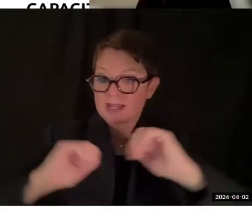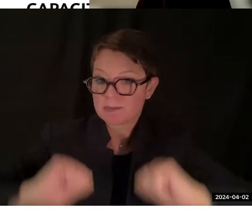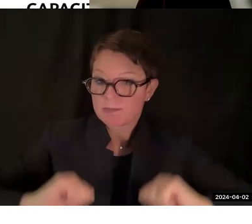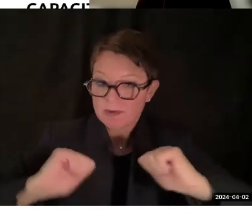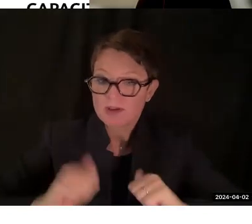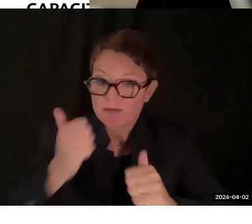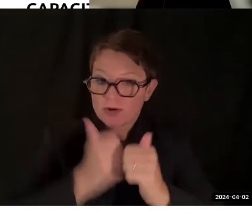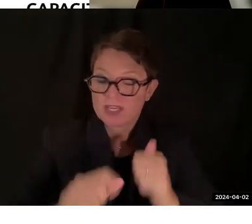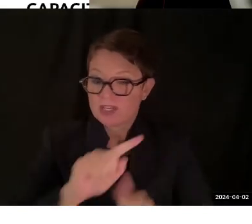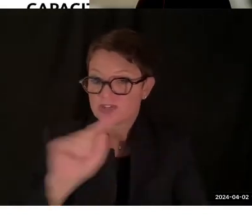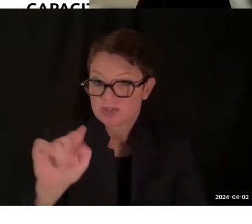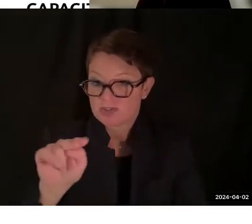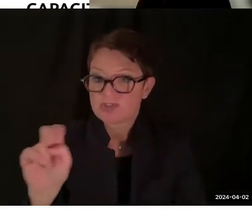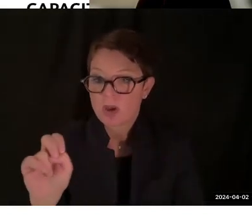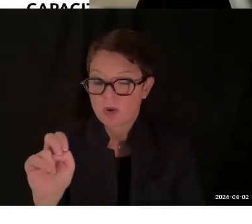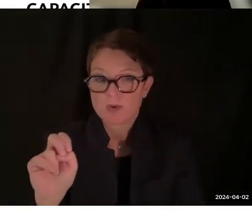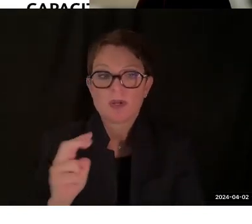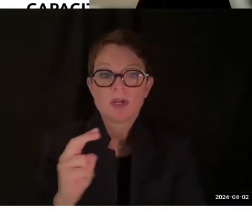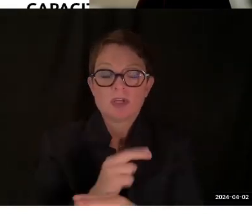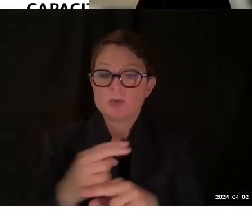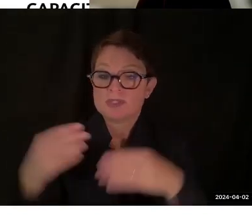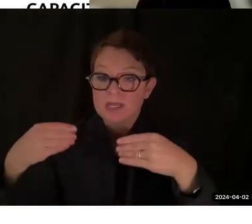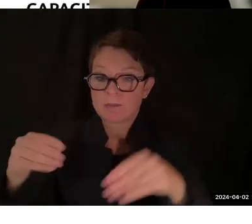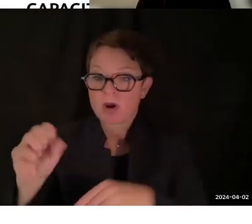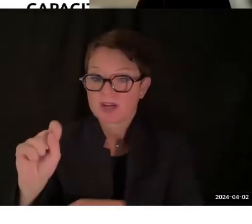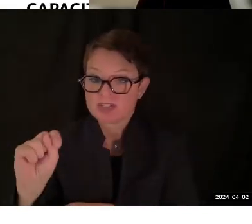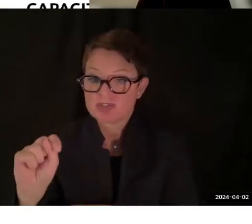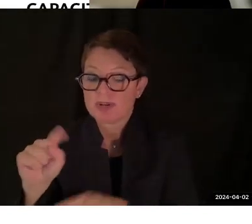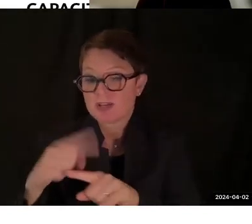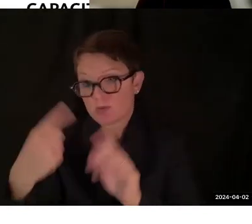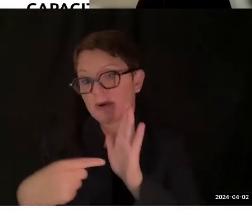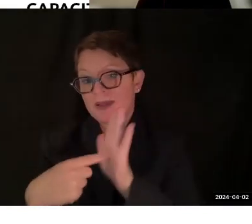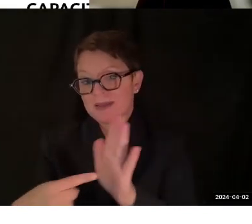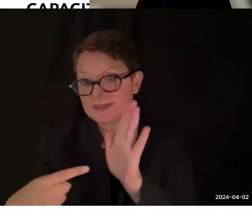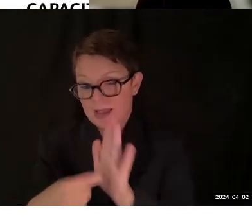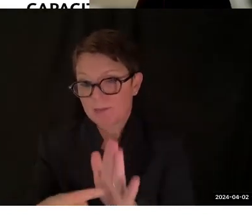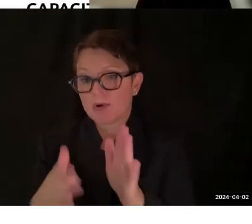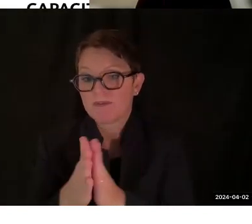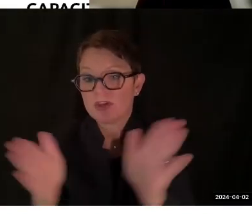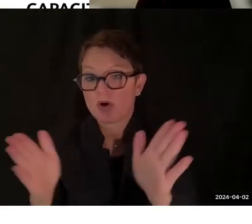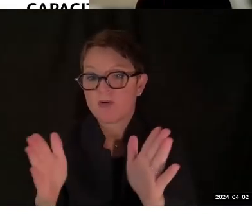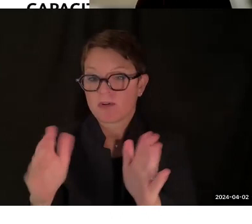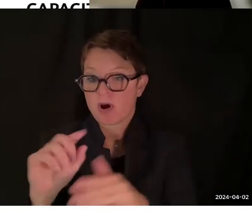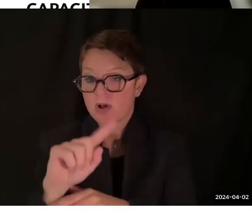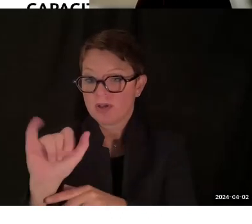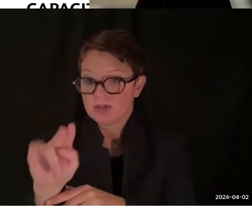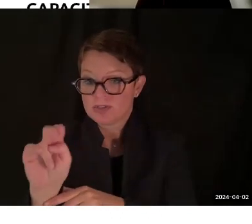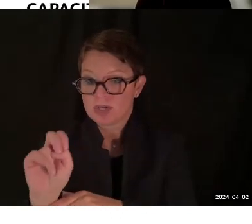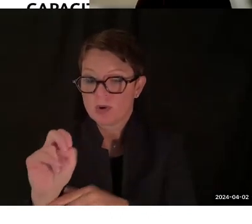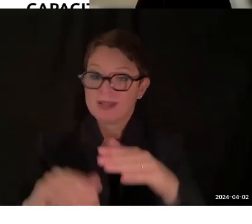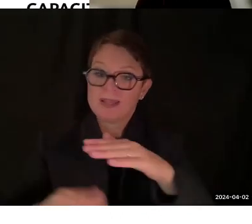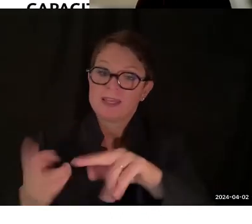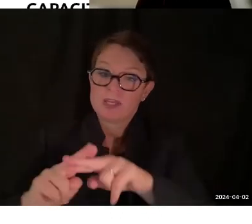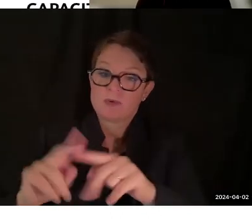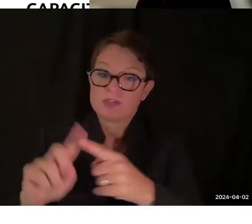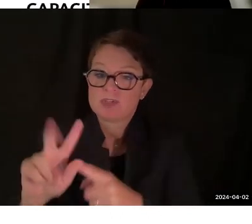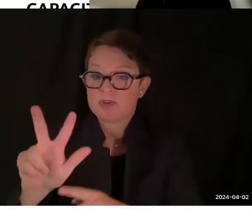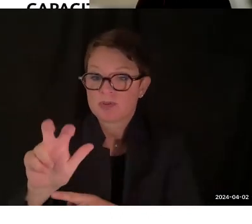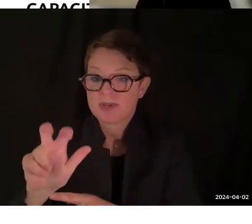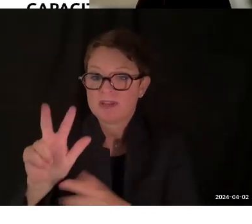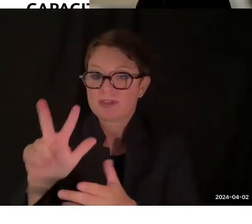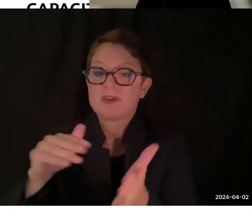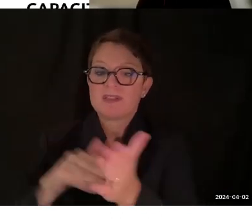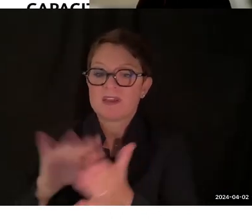each of these zones. Using Market Street as an example, the overall queuing zone has been increased to 3,400 square